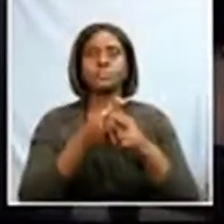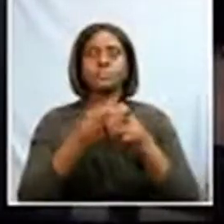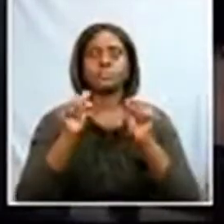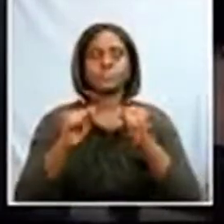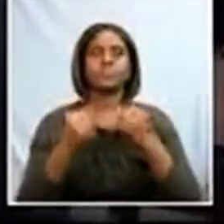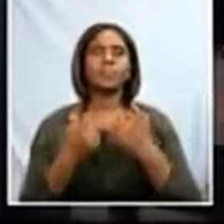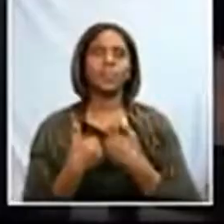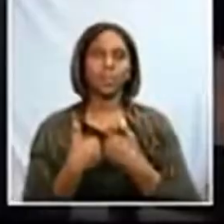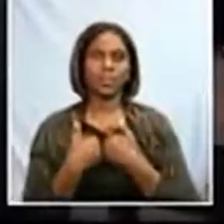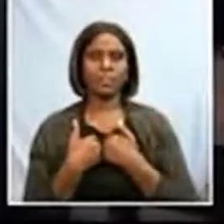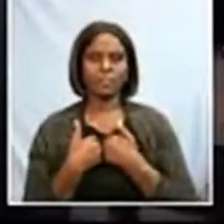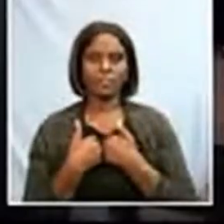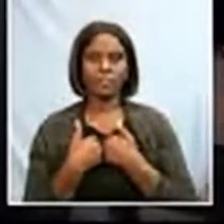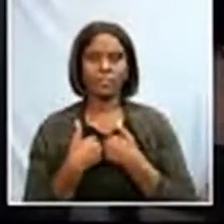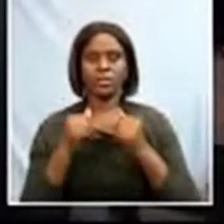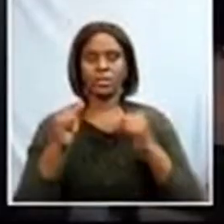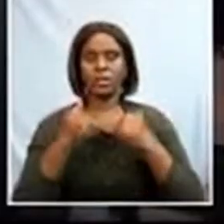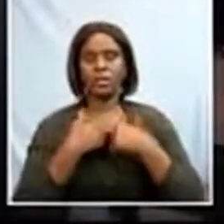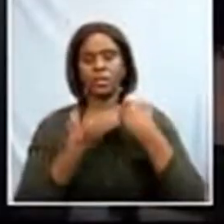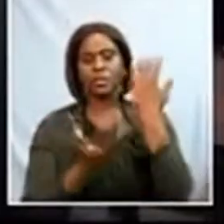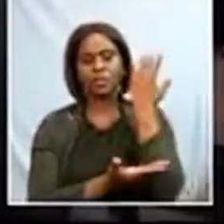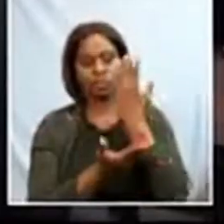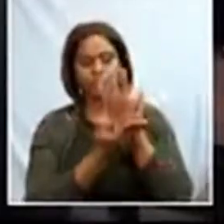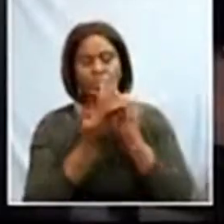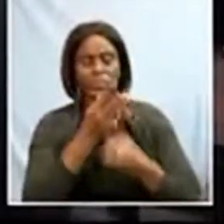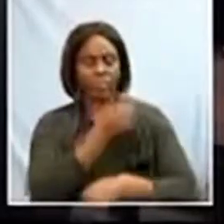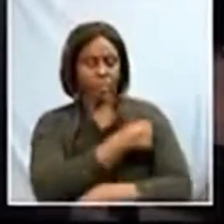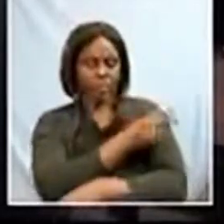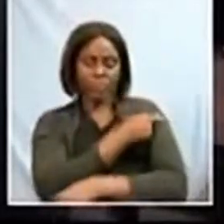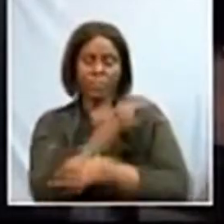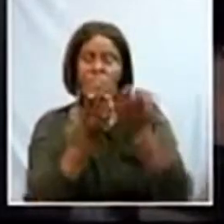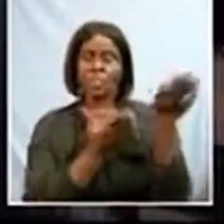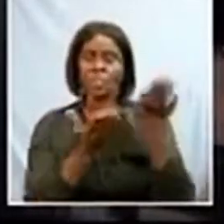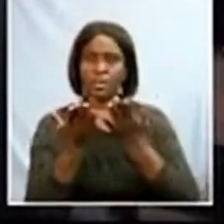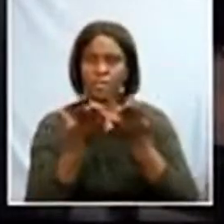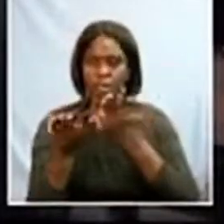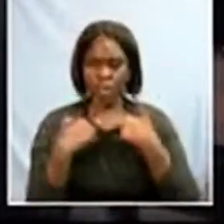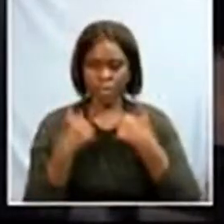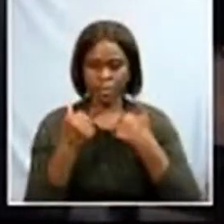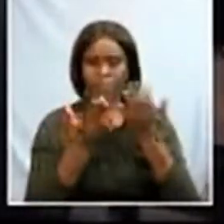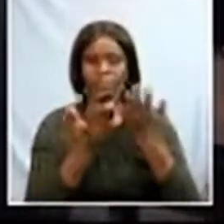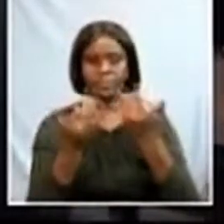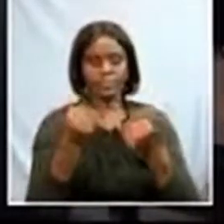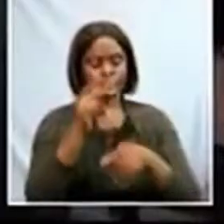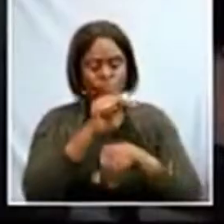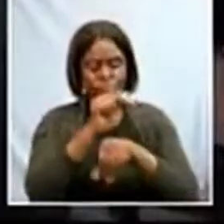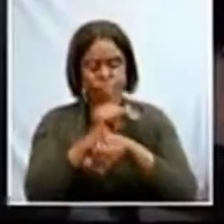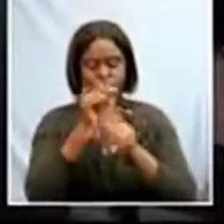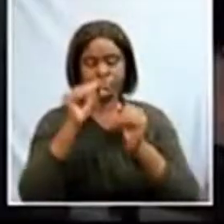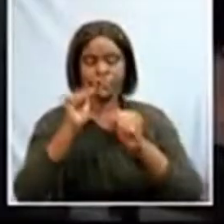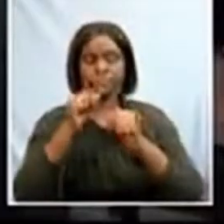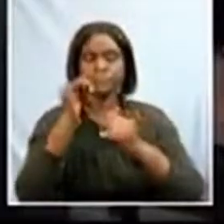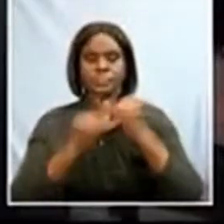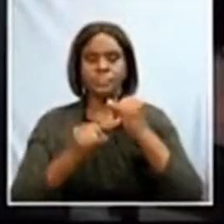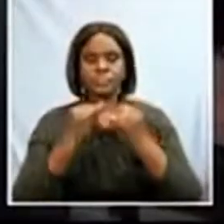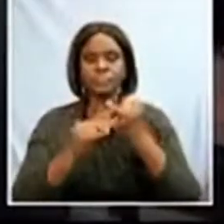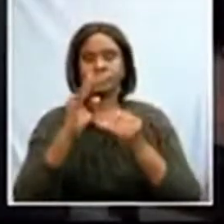have enhanced health delivery services. The project would have been completed